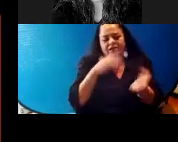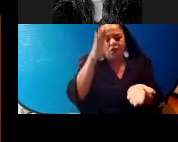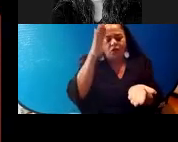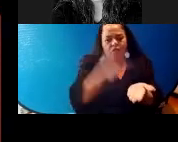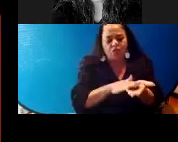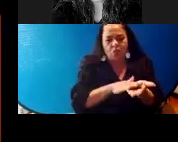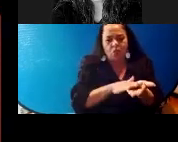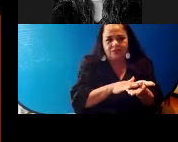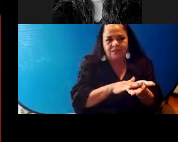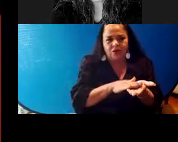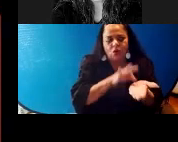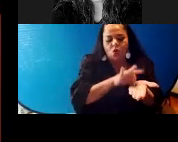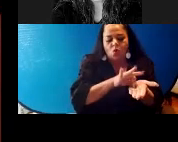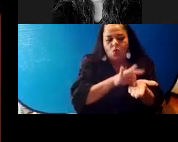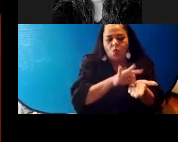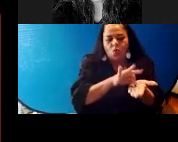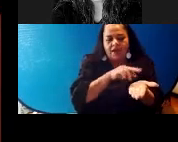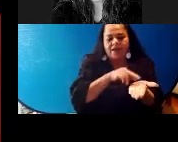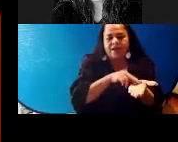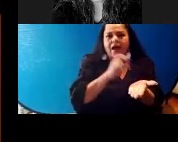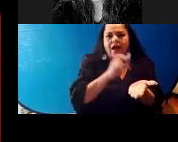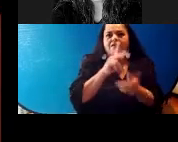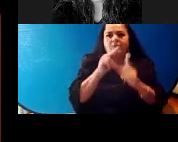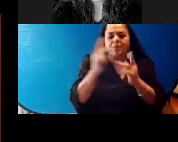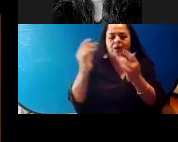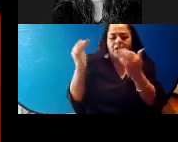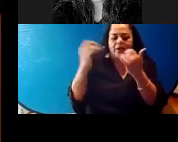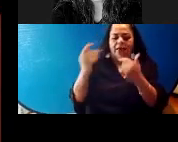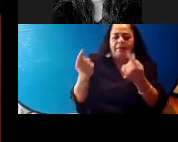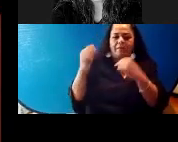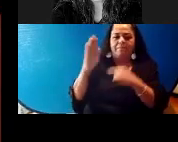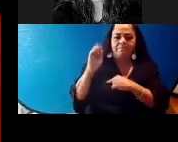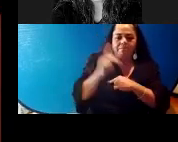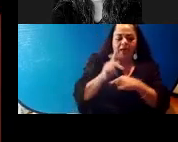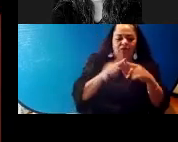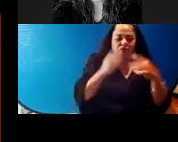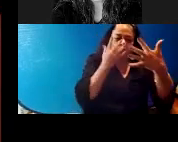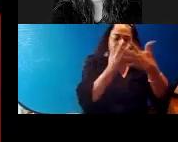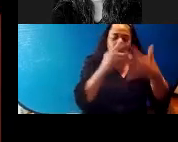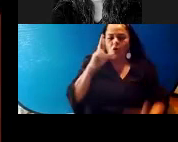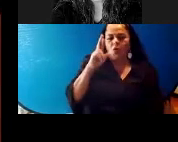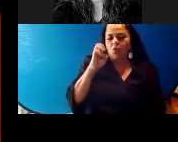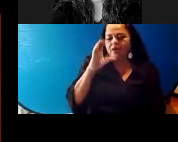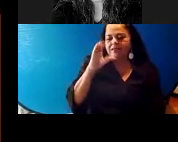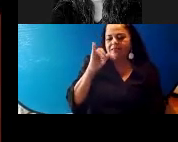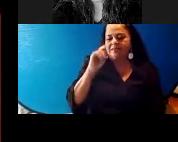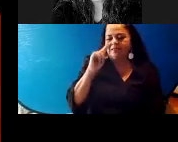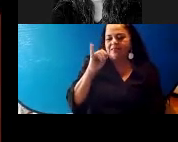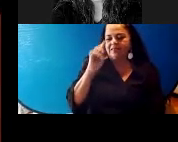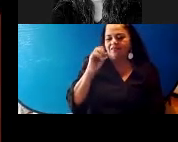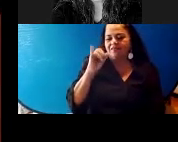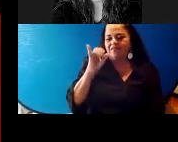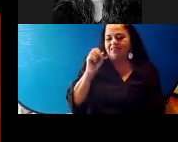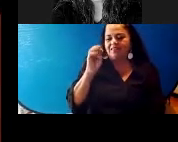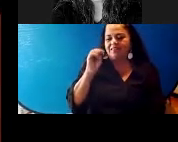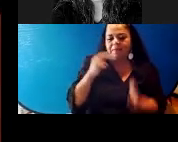recidivism rates globally, right? So they have a 20% recidivism rate. And I lifted up a few quotes here